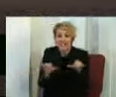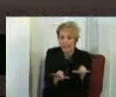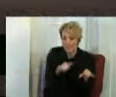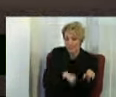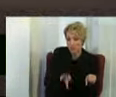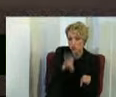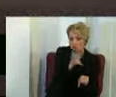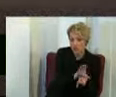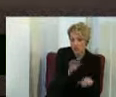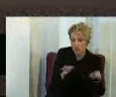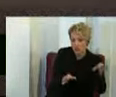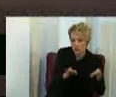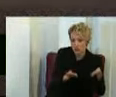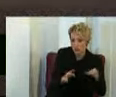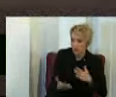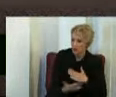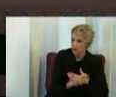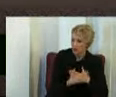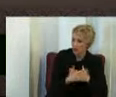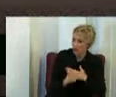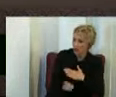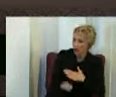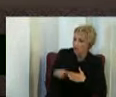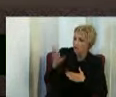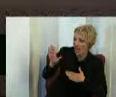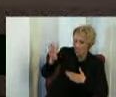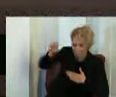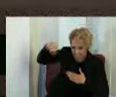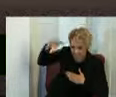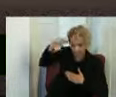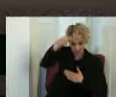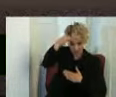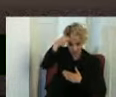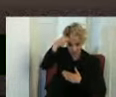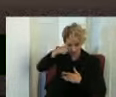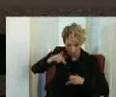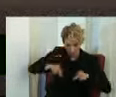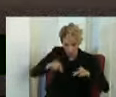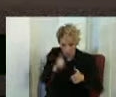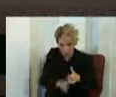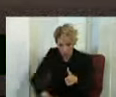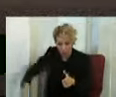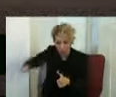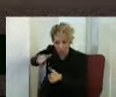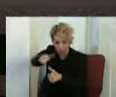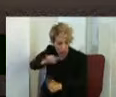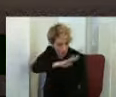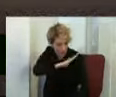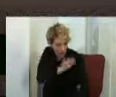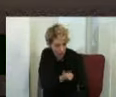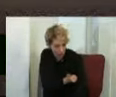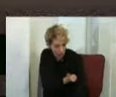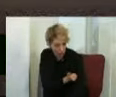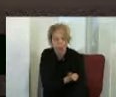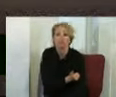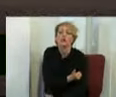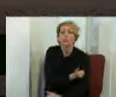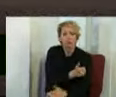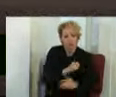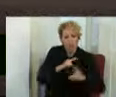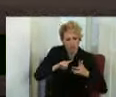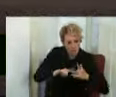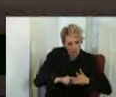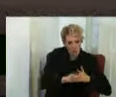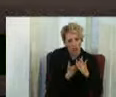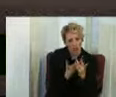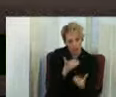call upon the government and we must call upon those with legislative power to begin a process